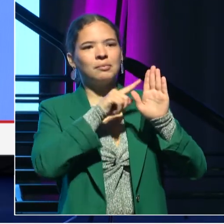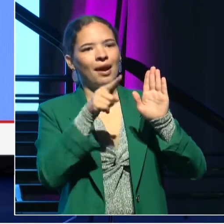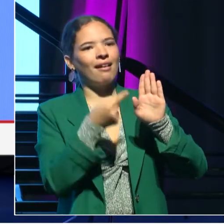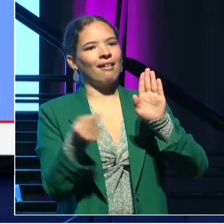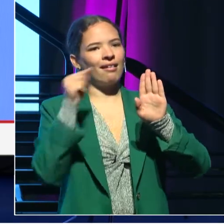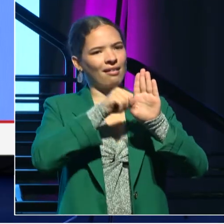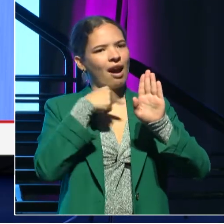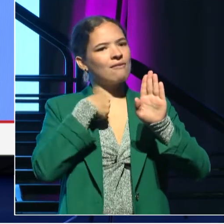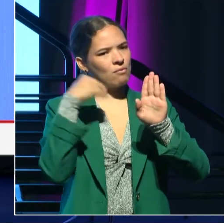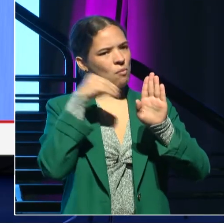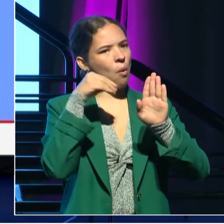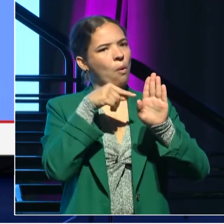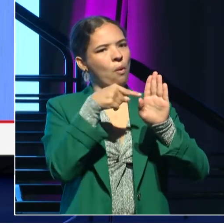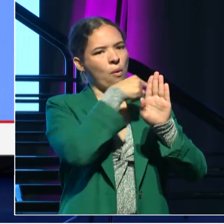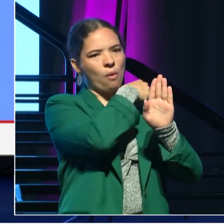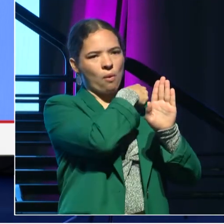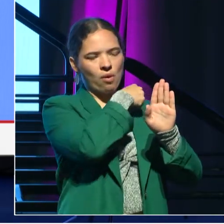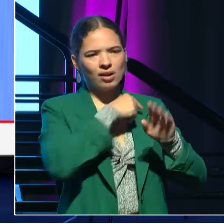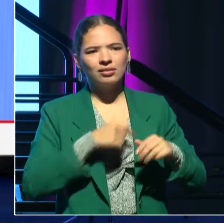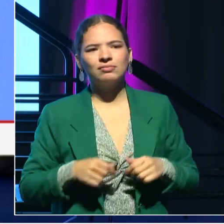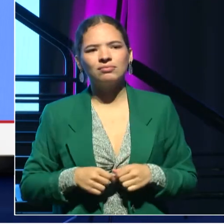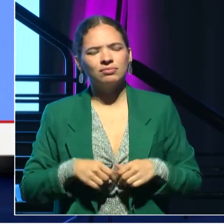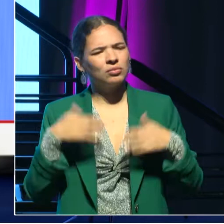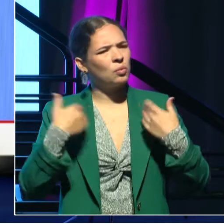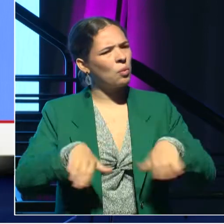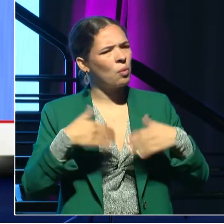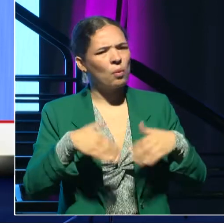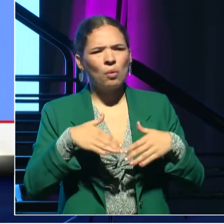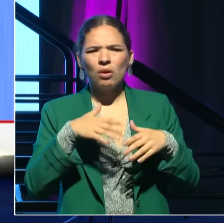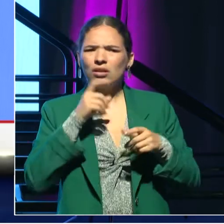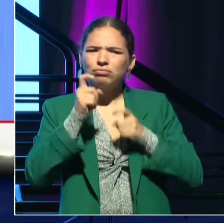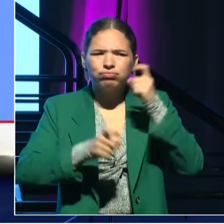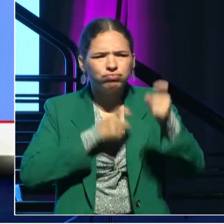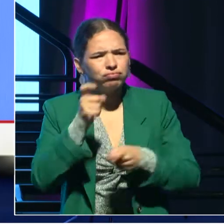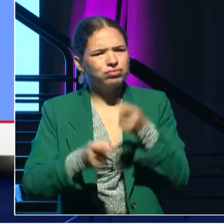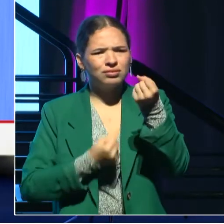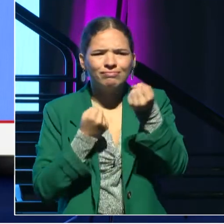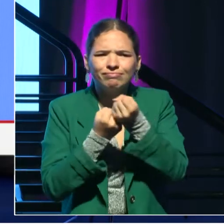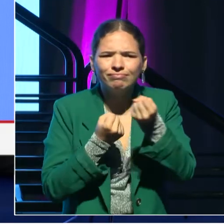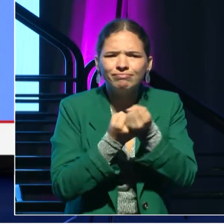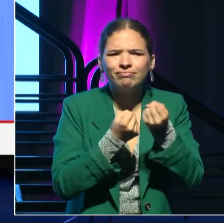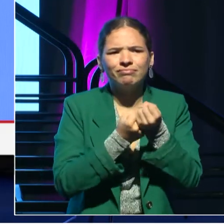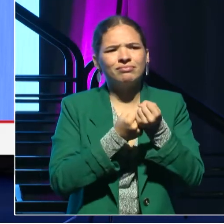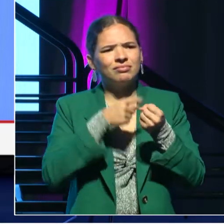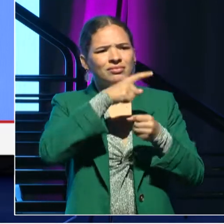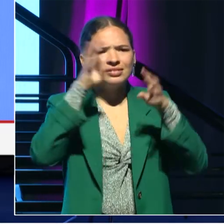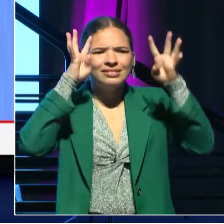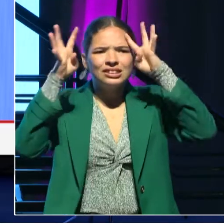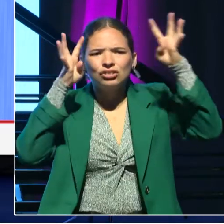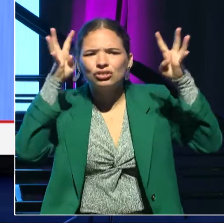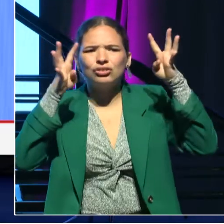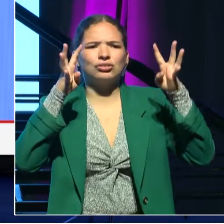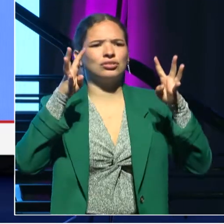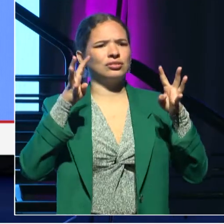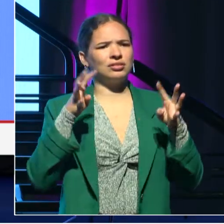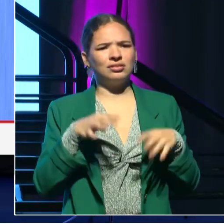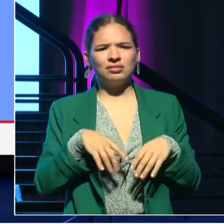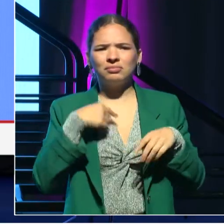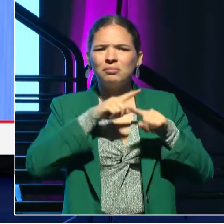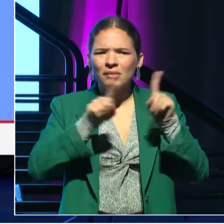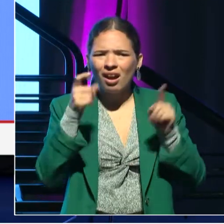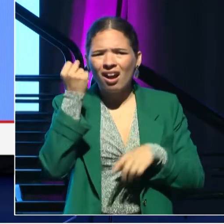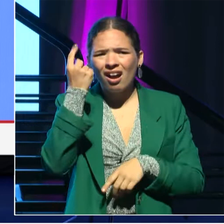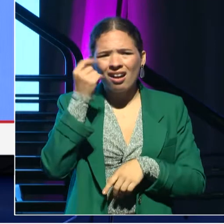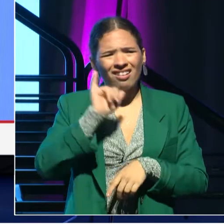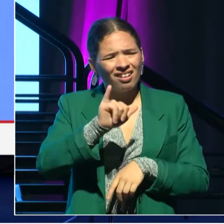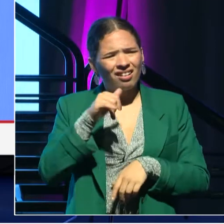their generous support and thought leadership and innovative investments and interventions, but they make all days possible for moms